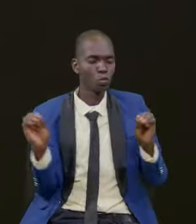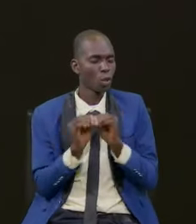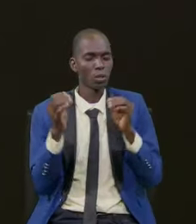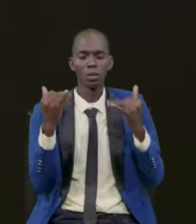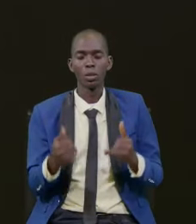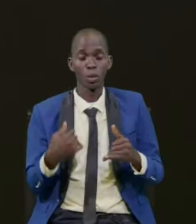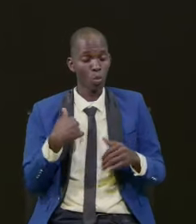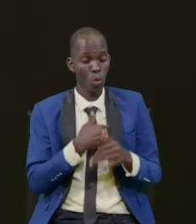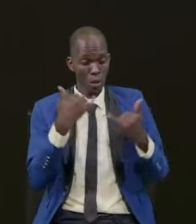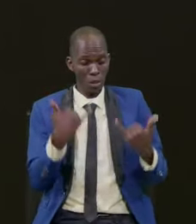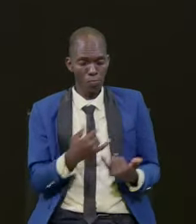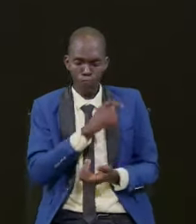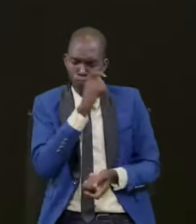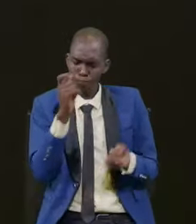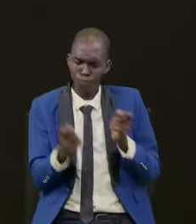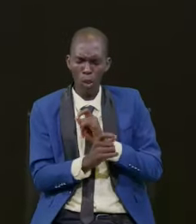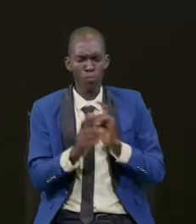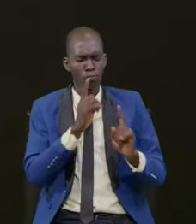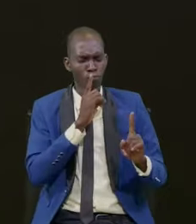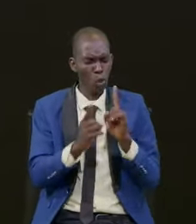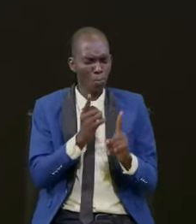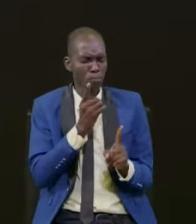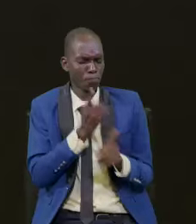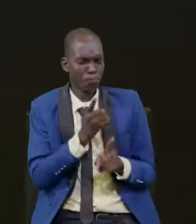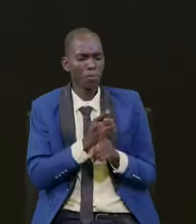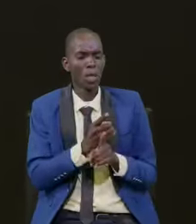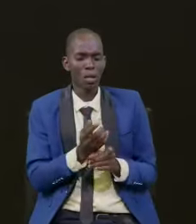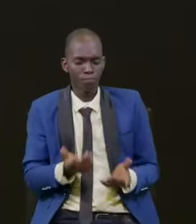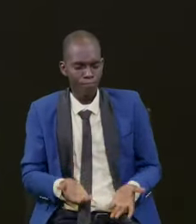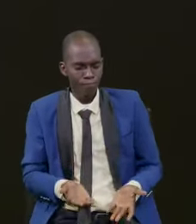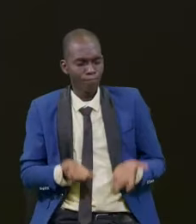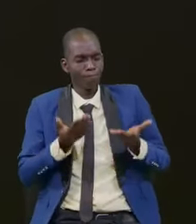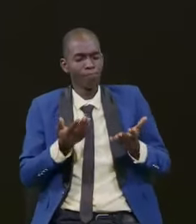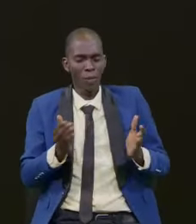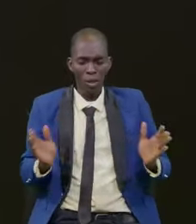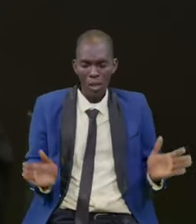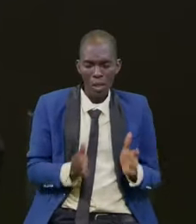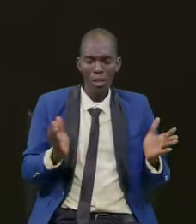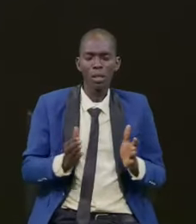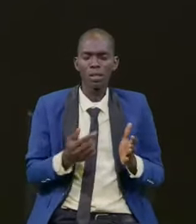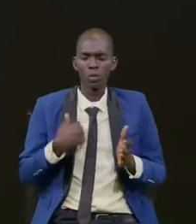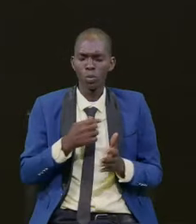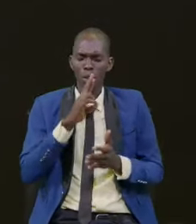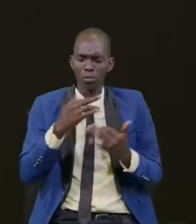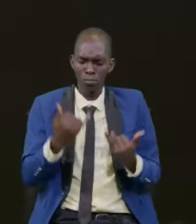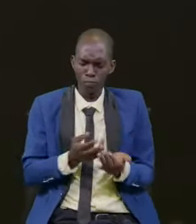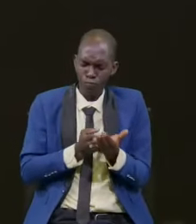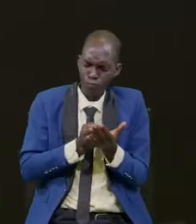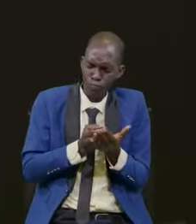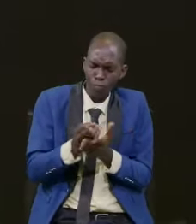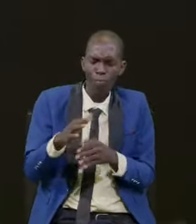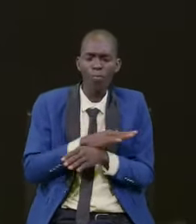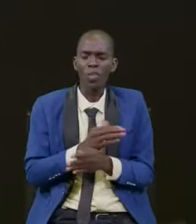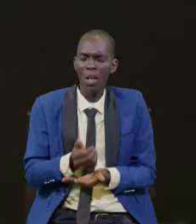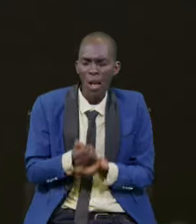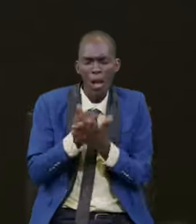talk right. We'll lift up people. We'll be sincere, we'll help people to know you more and